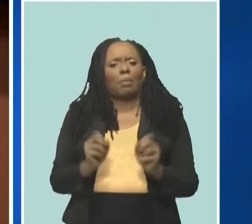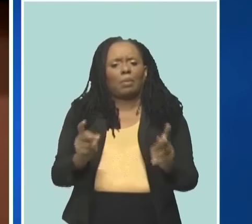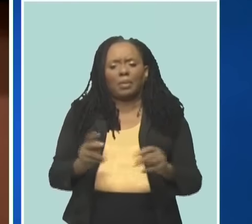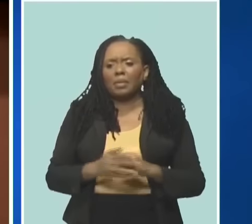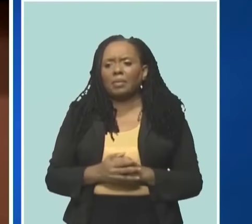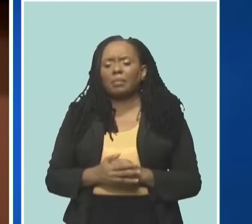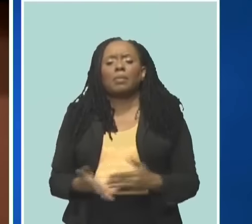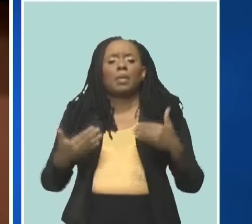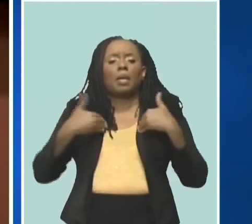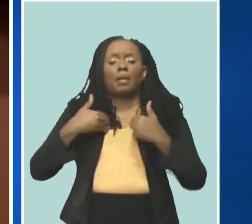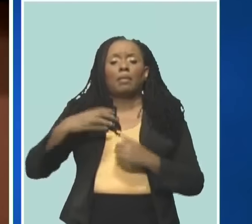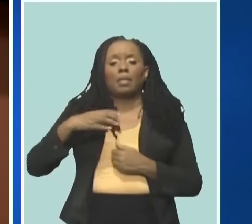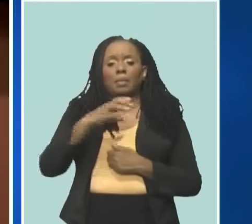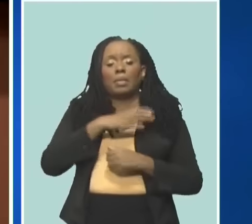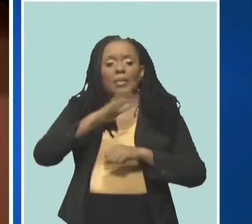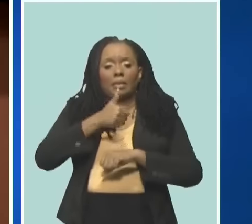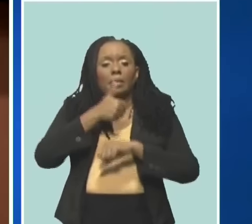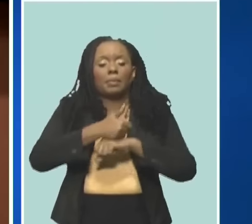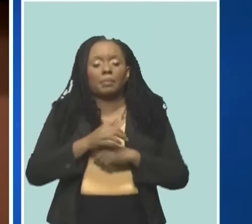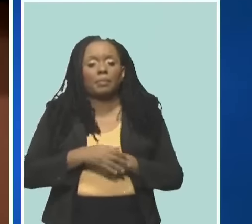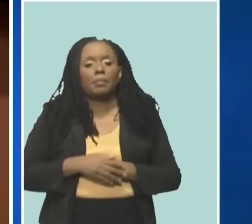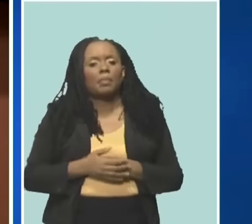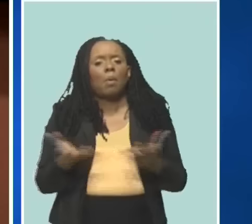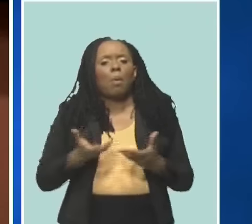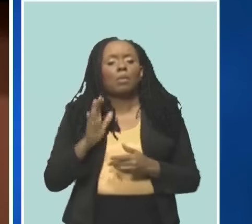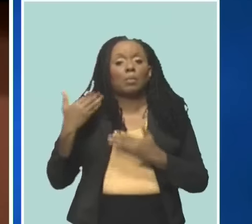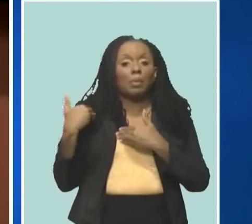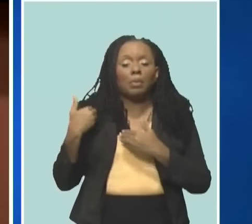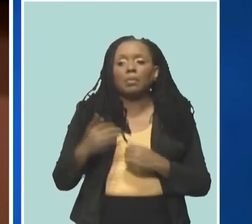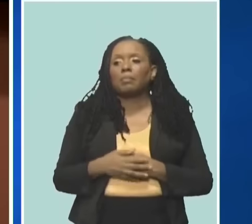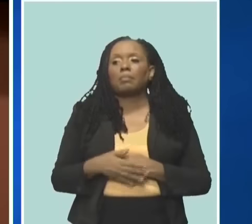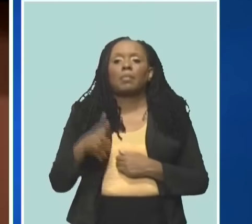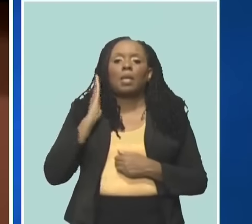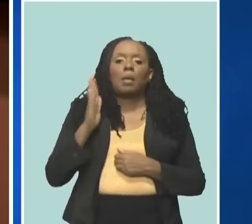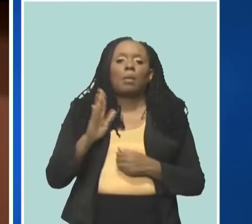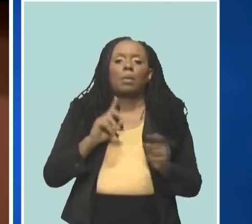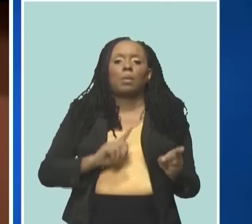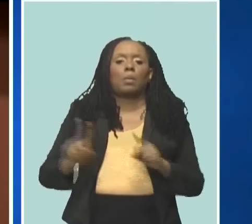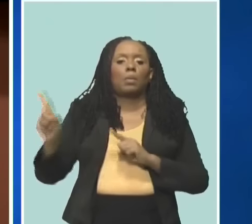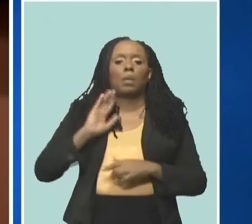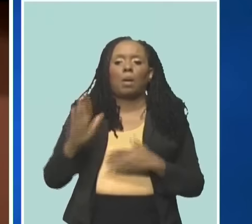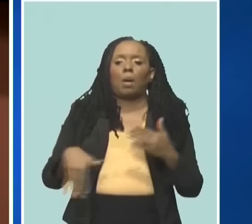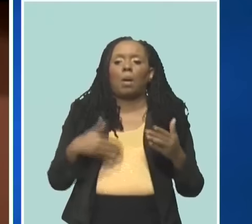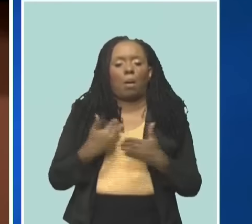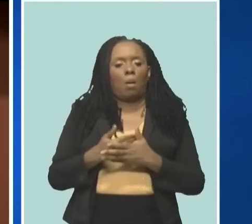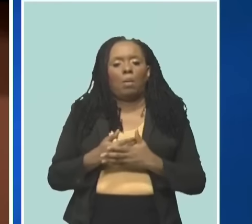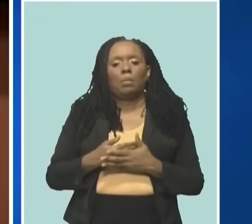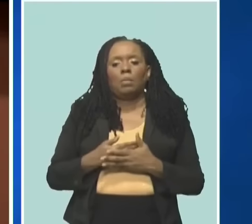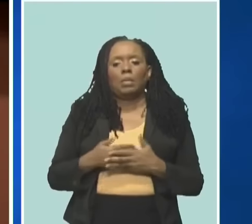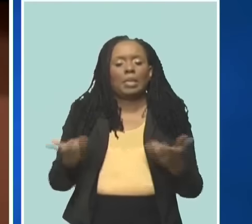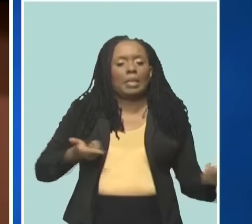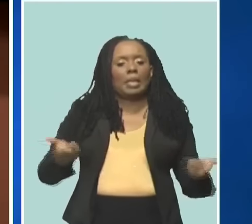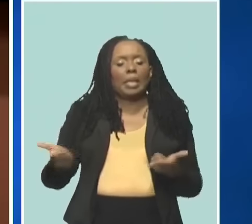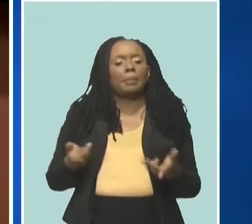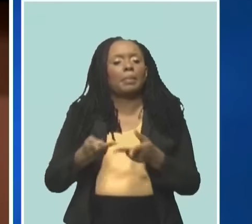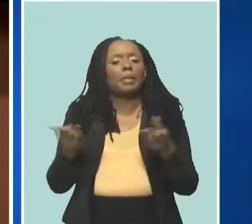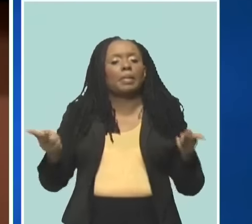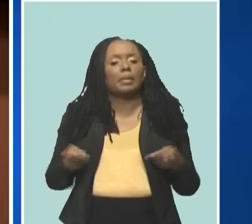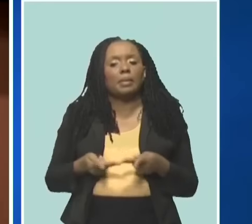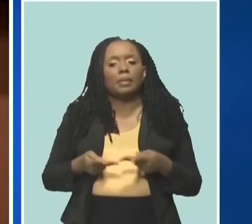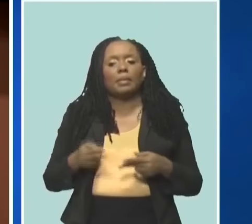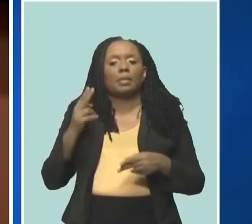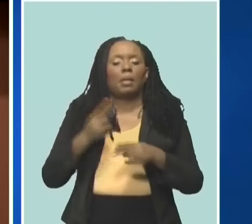place that their task is to go to every single block in Barbados to interact with those youngsters and to say to them,